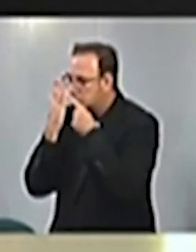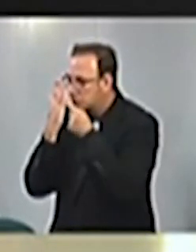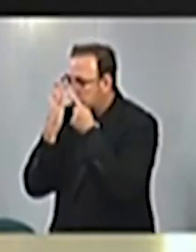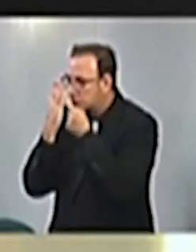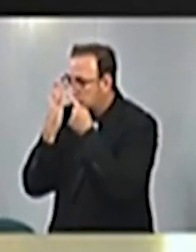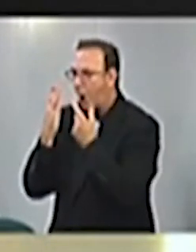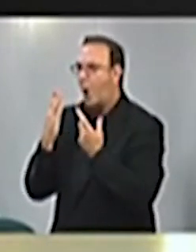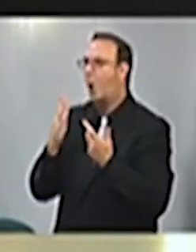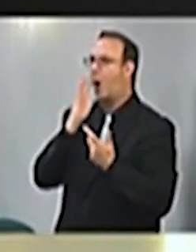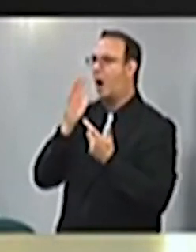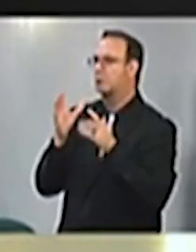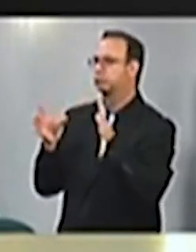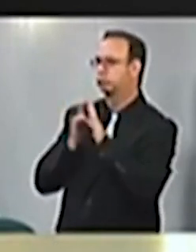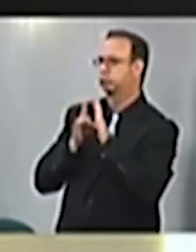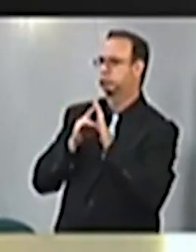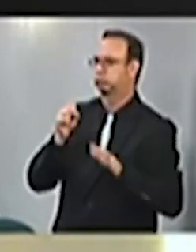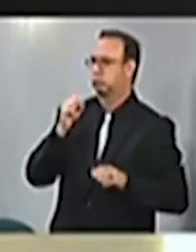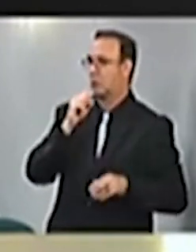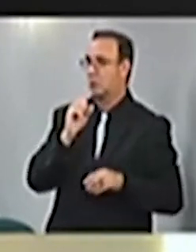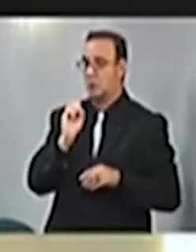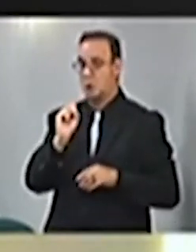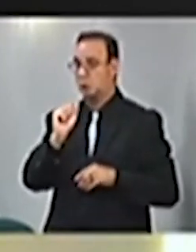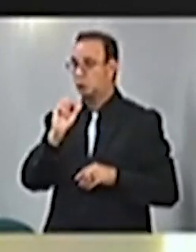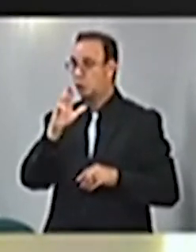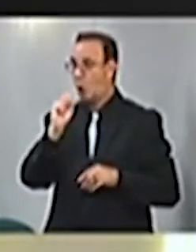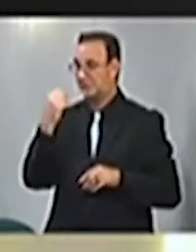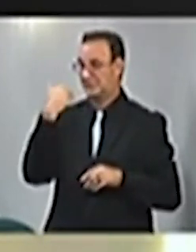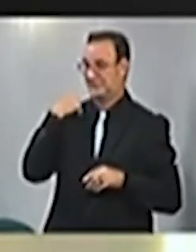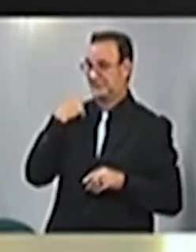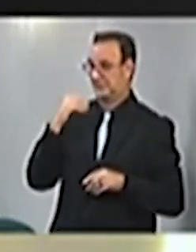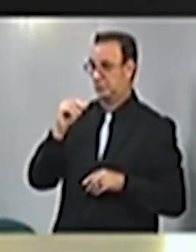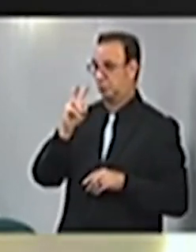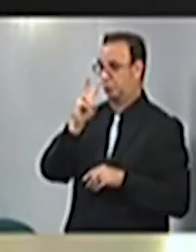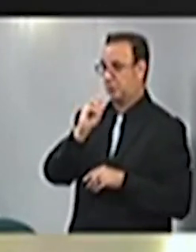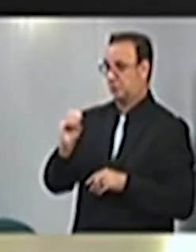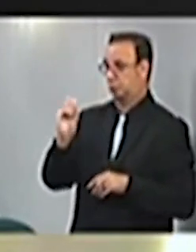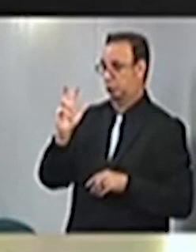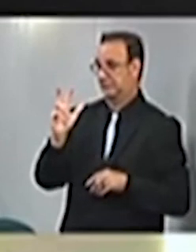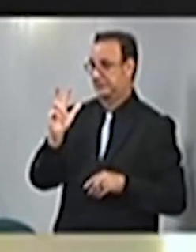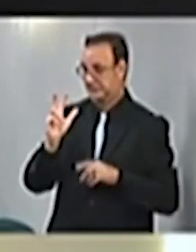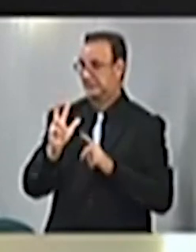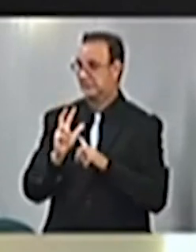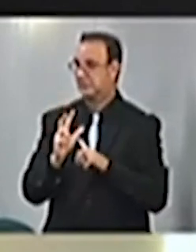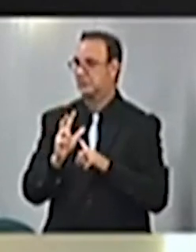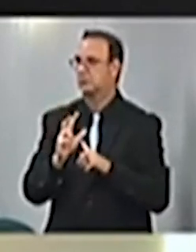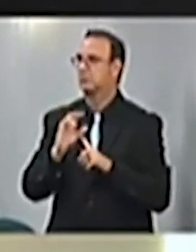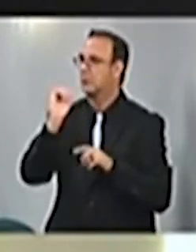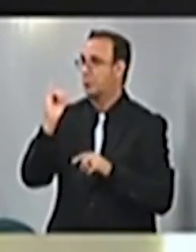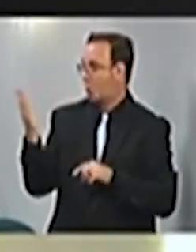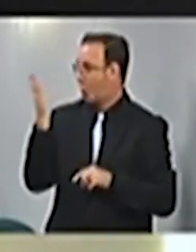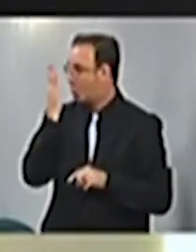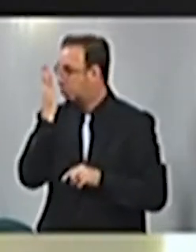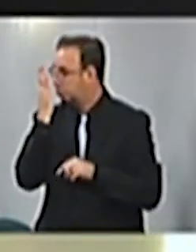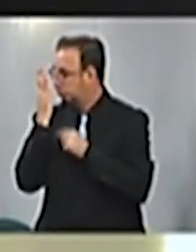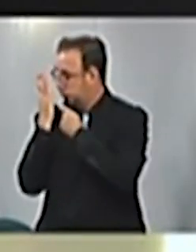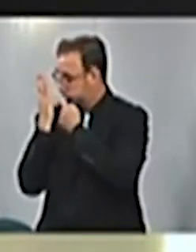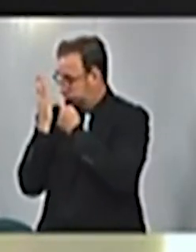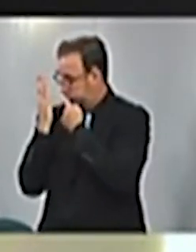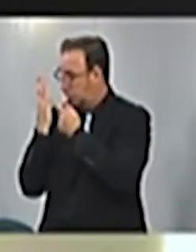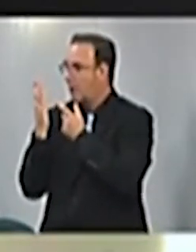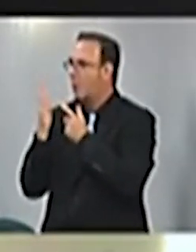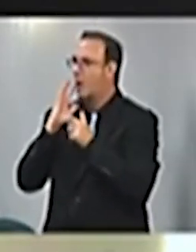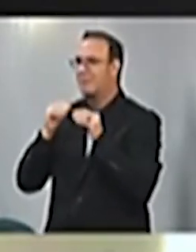2003 SARS. So I think somebody has said to me that contact tracing is expecting people to be wired together,